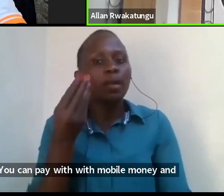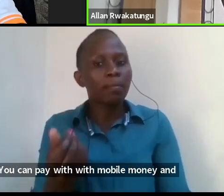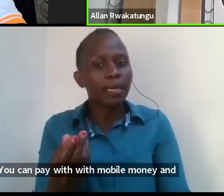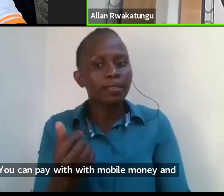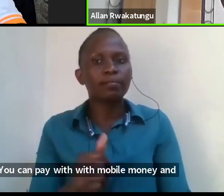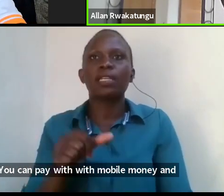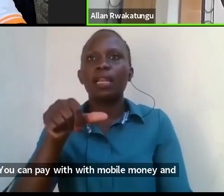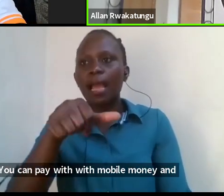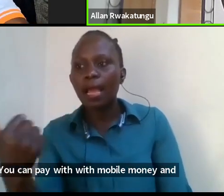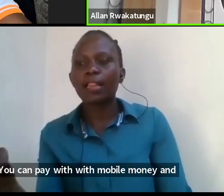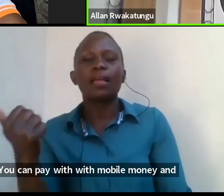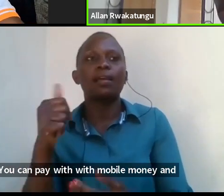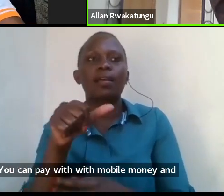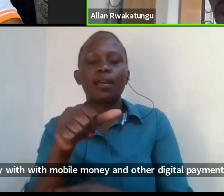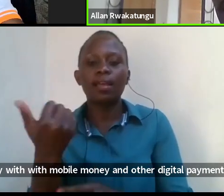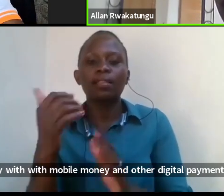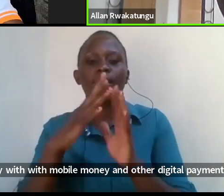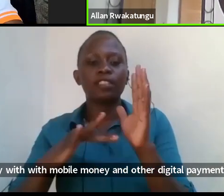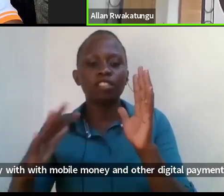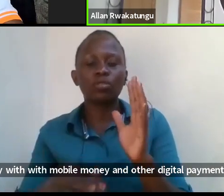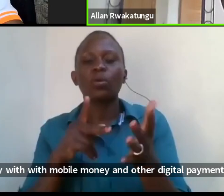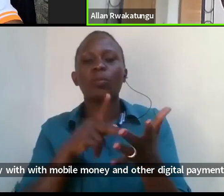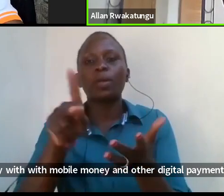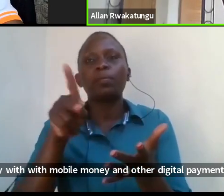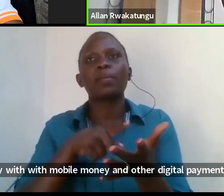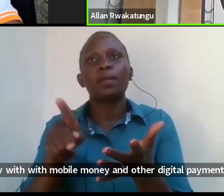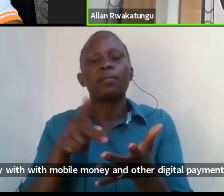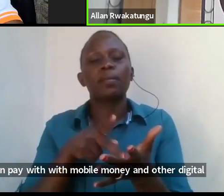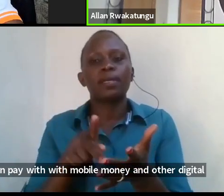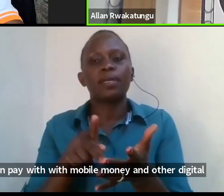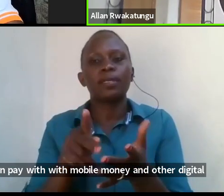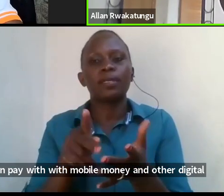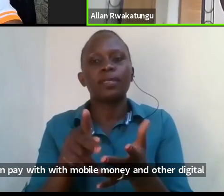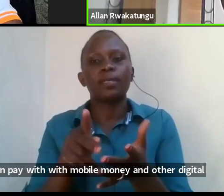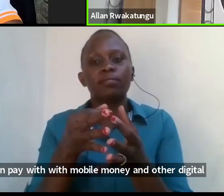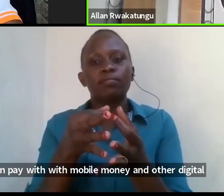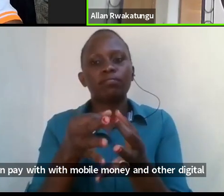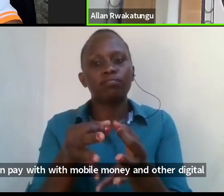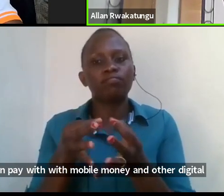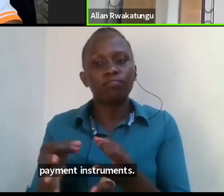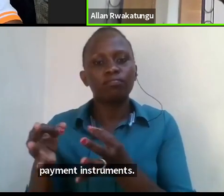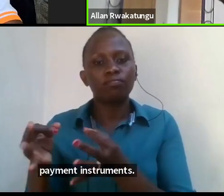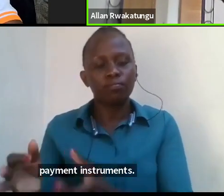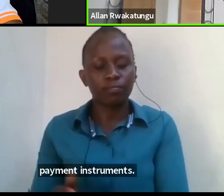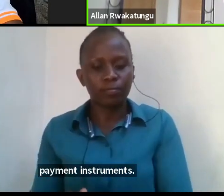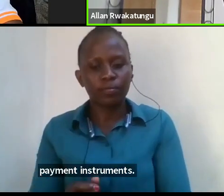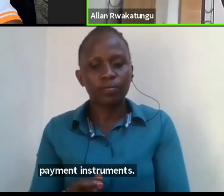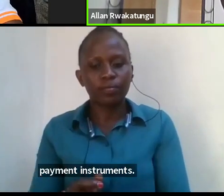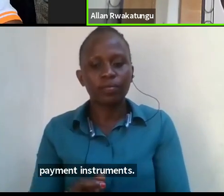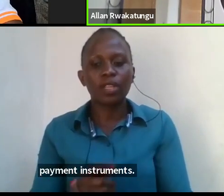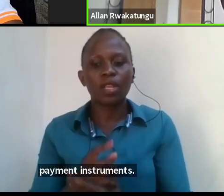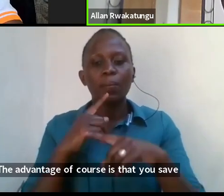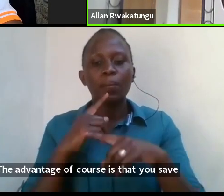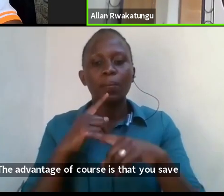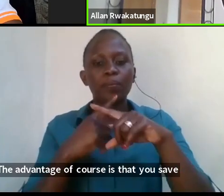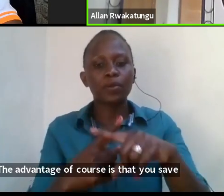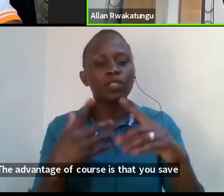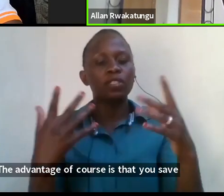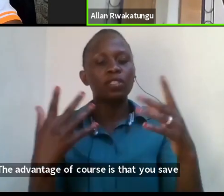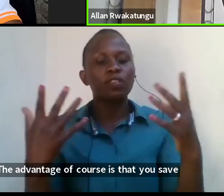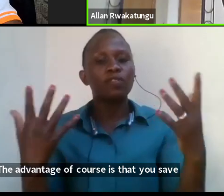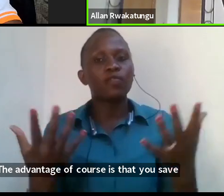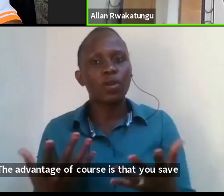digital payment instruments. The advantage, of course, is that you save a lot of money that